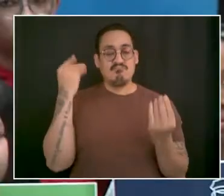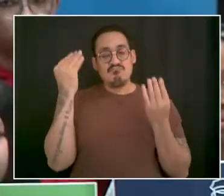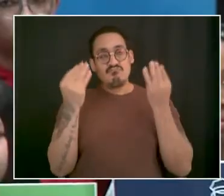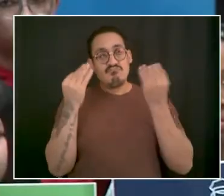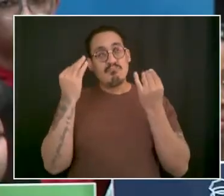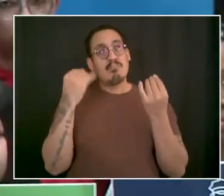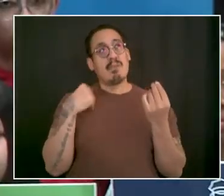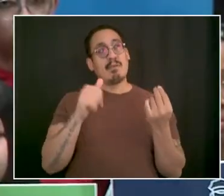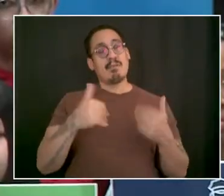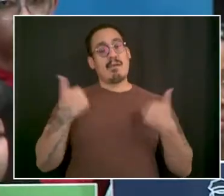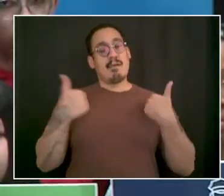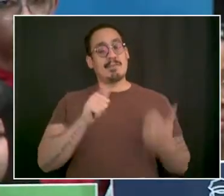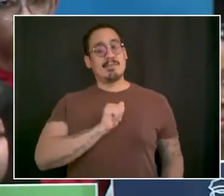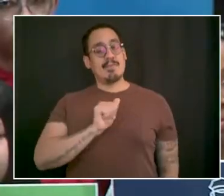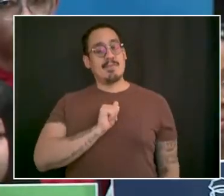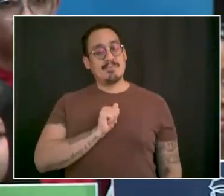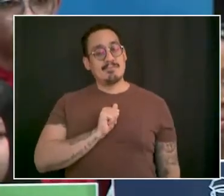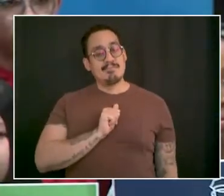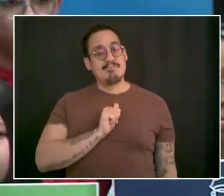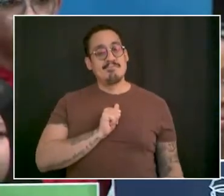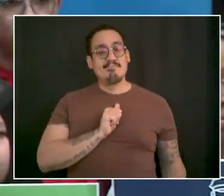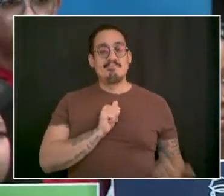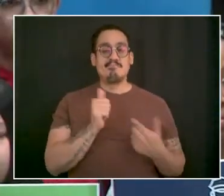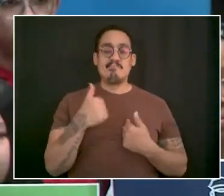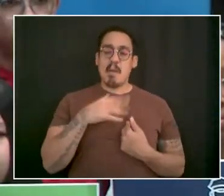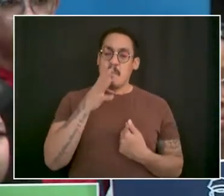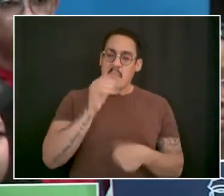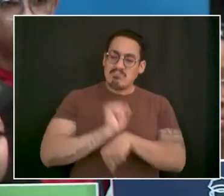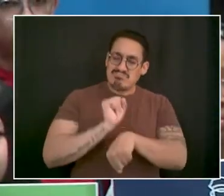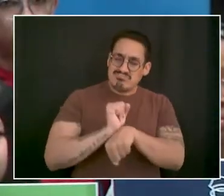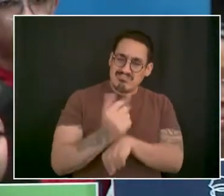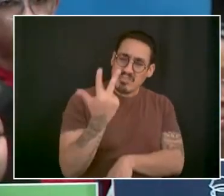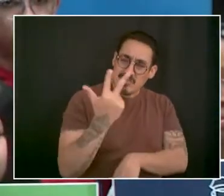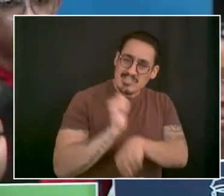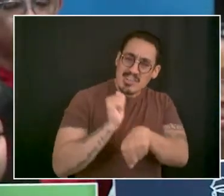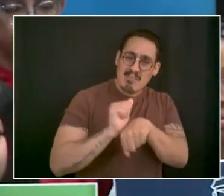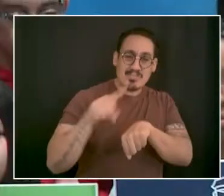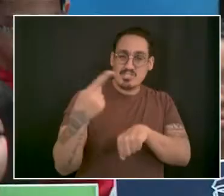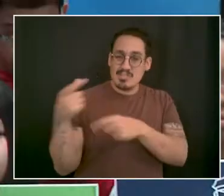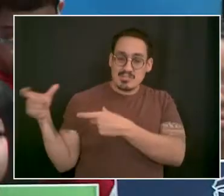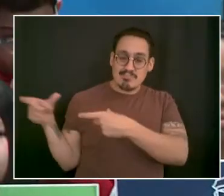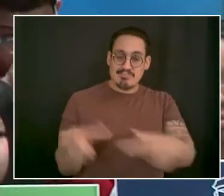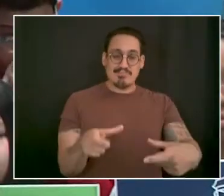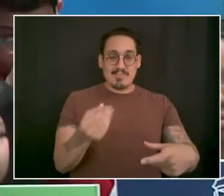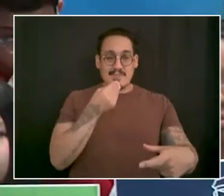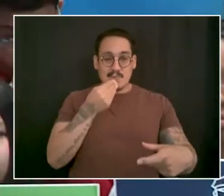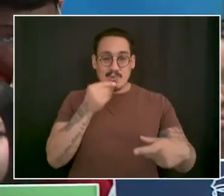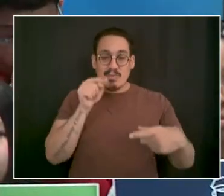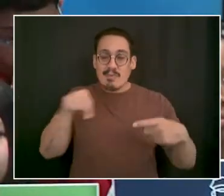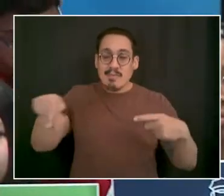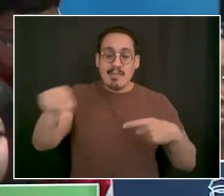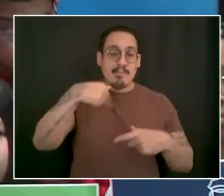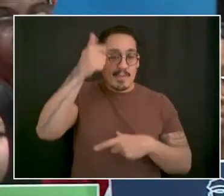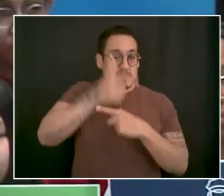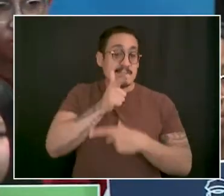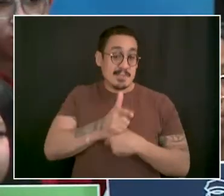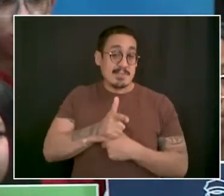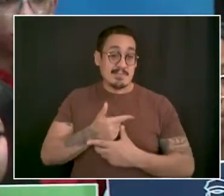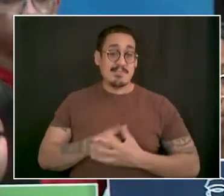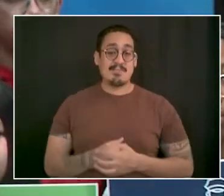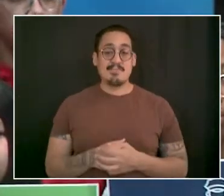self and how my mother worked 3 jobs just to put food on the table for me and my siblings. She